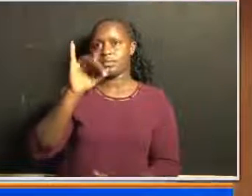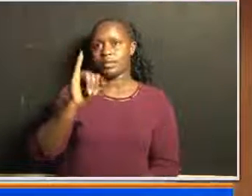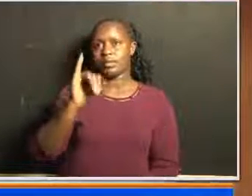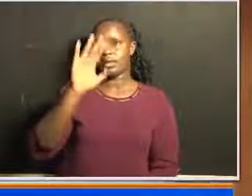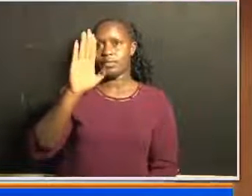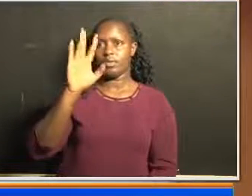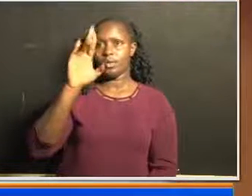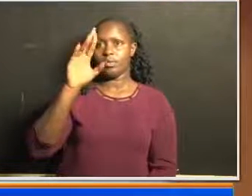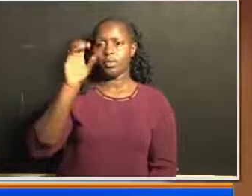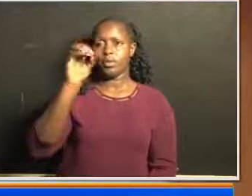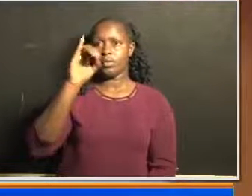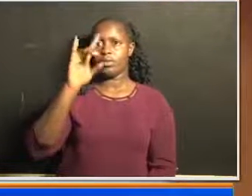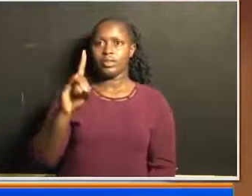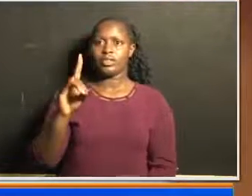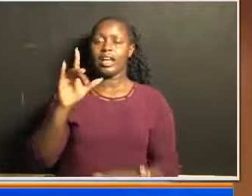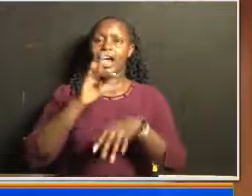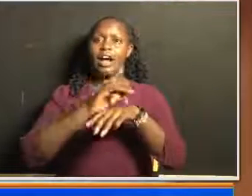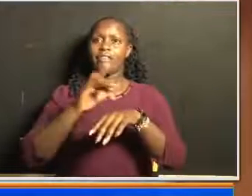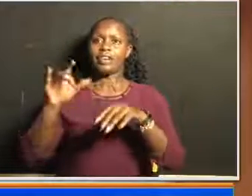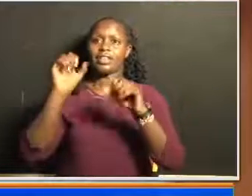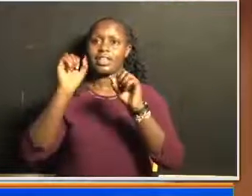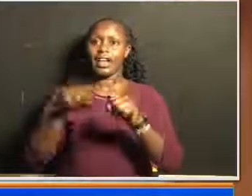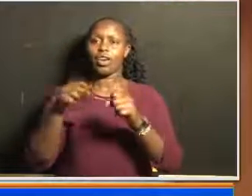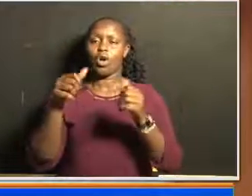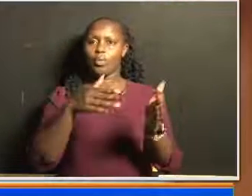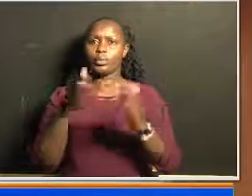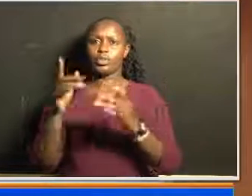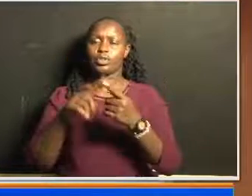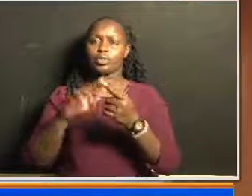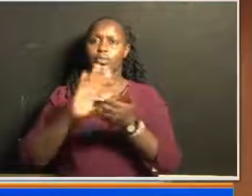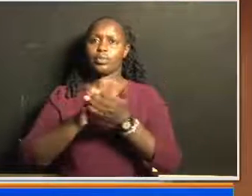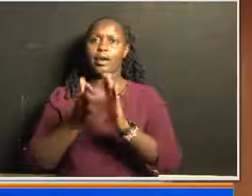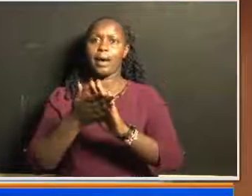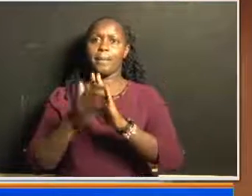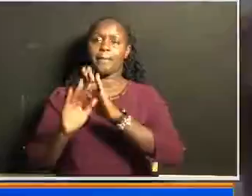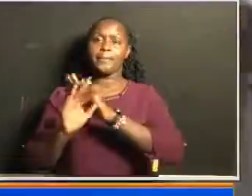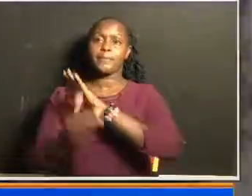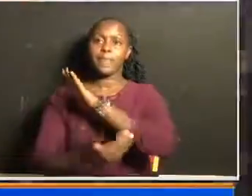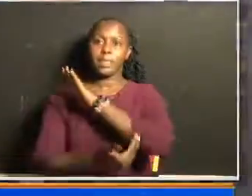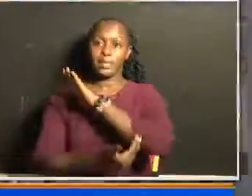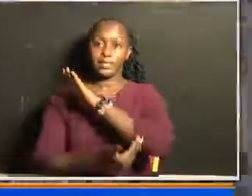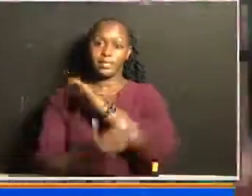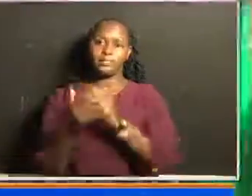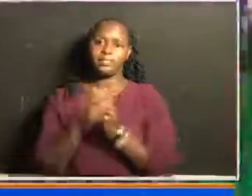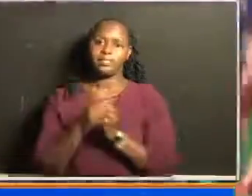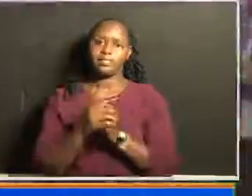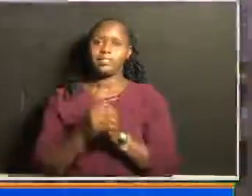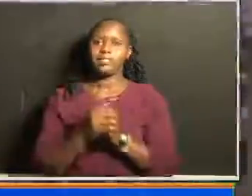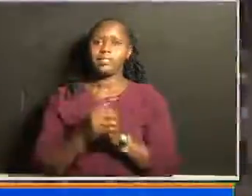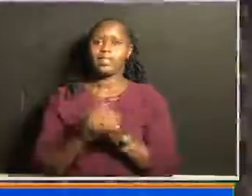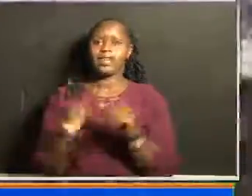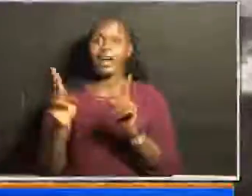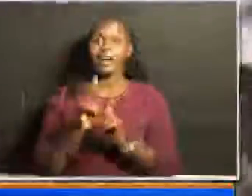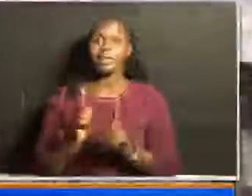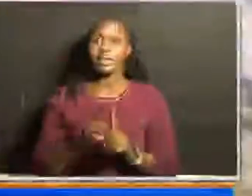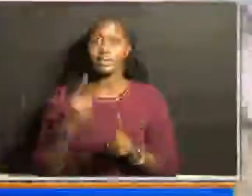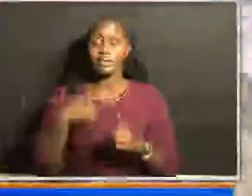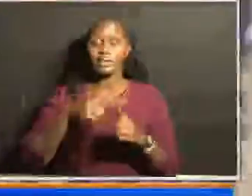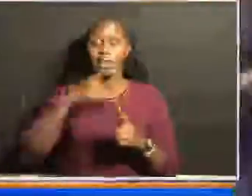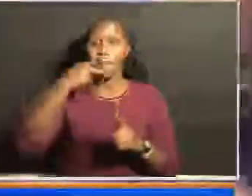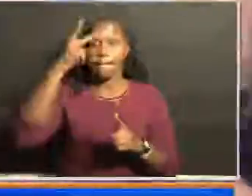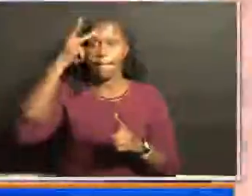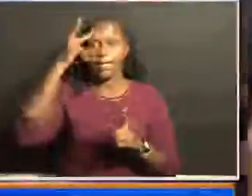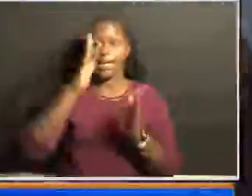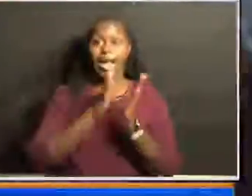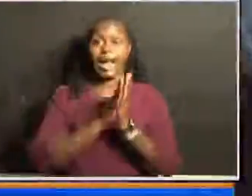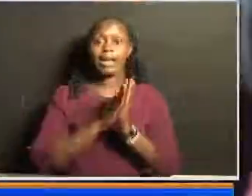can affect their chances of conceiving, the chances of having a pregnancy to term. Usually the commissioning parents and the surrogate